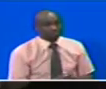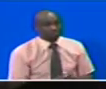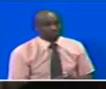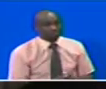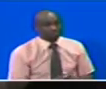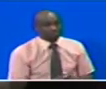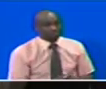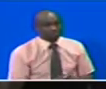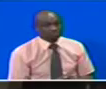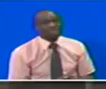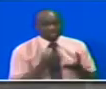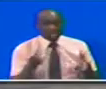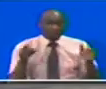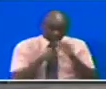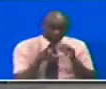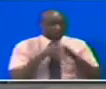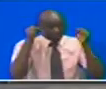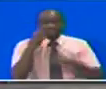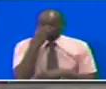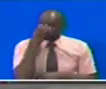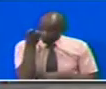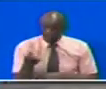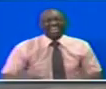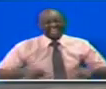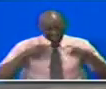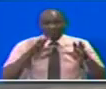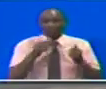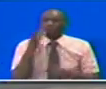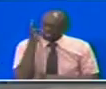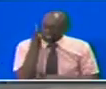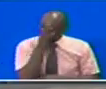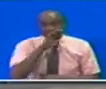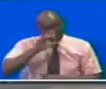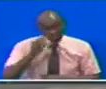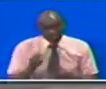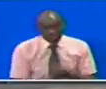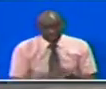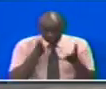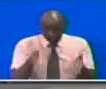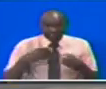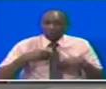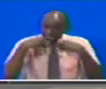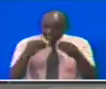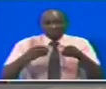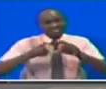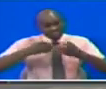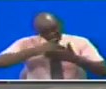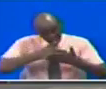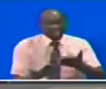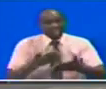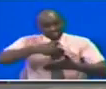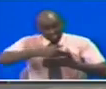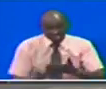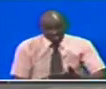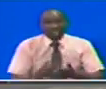20,181,000. All right, Deputy President William Ruto there, live from Nyeri County, currently distributing checks amounting